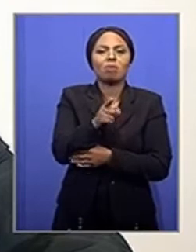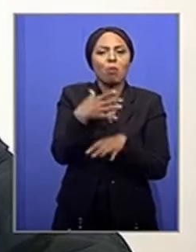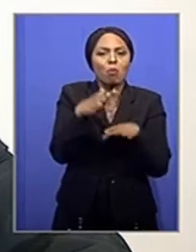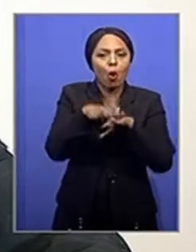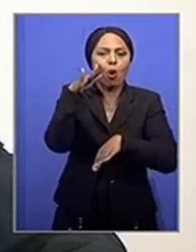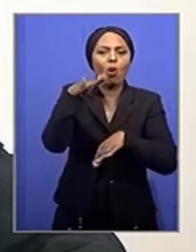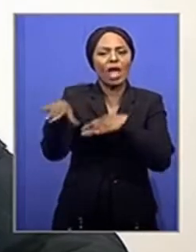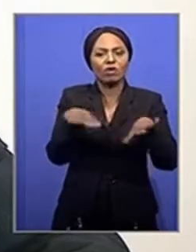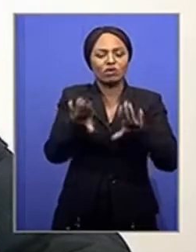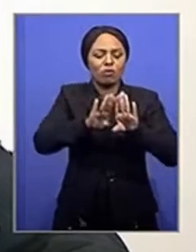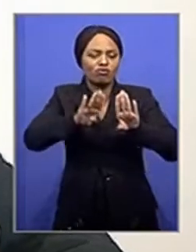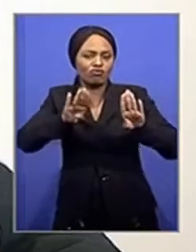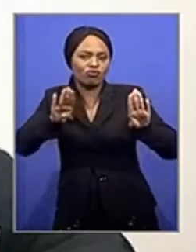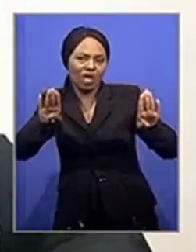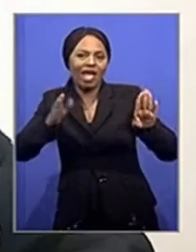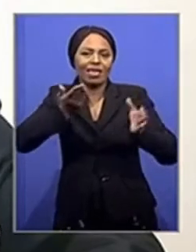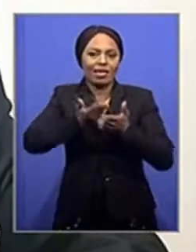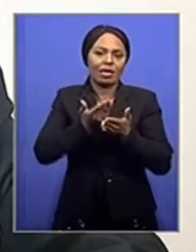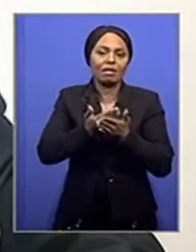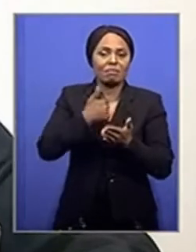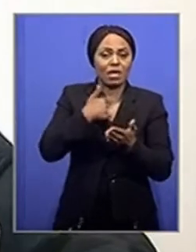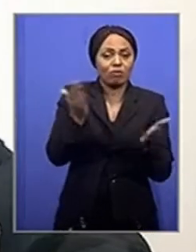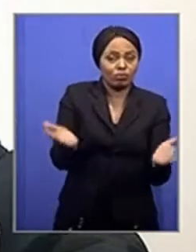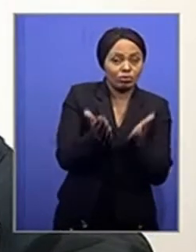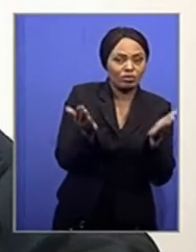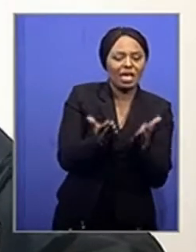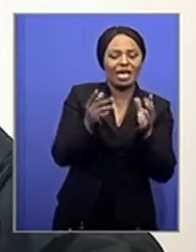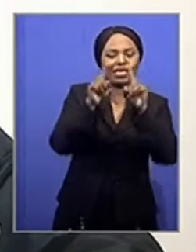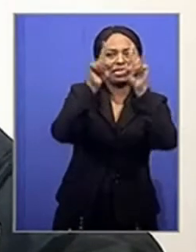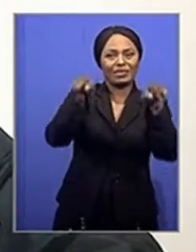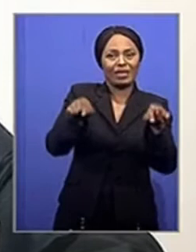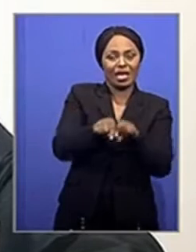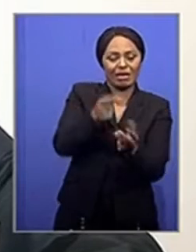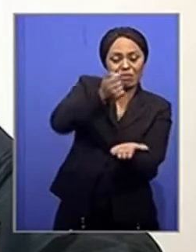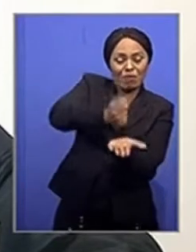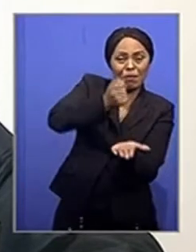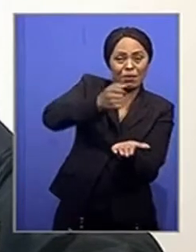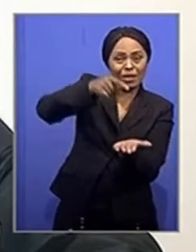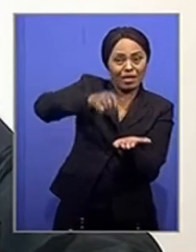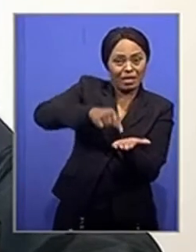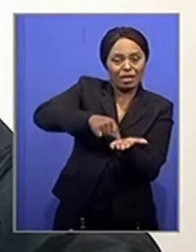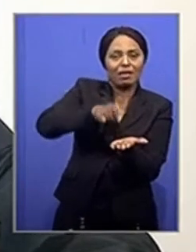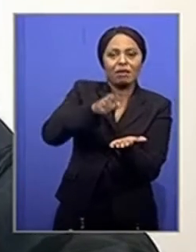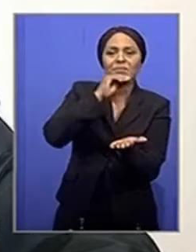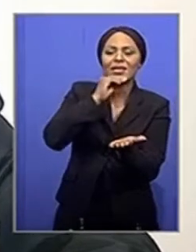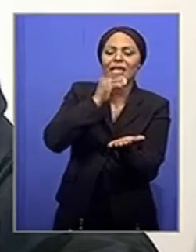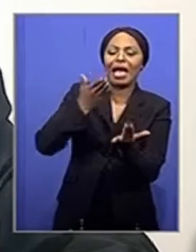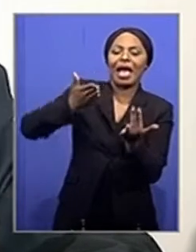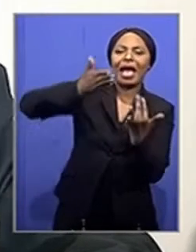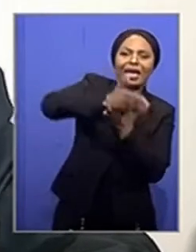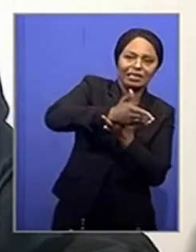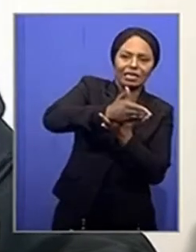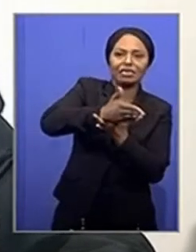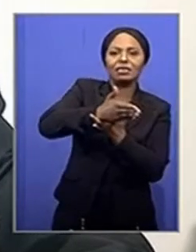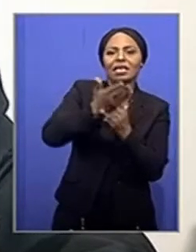activity. Now, I want to emphasize that this certificate will not prevent people from accessing essential